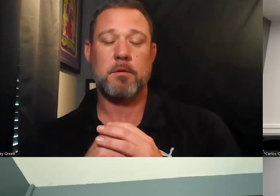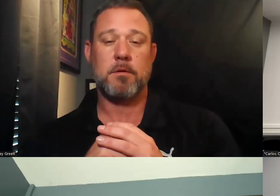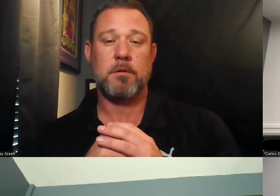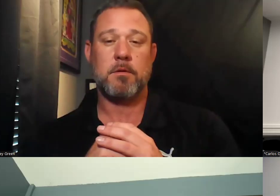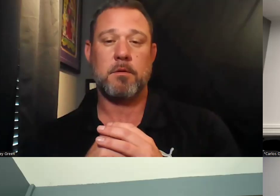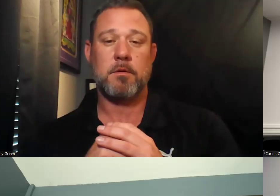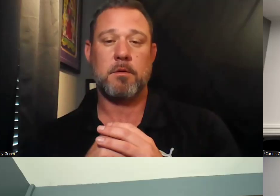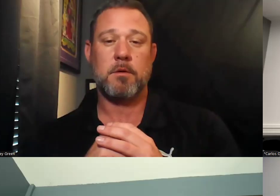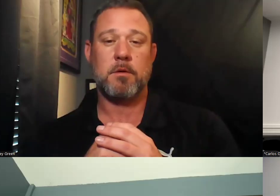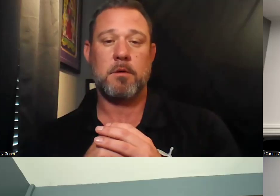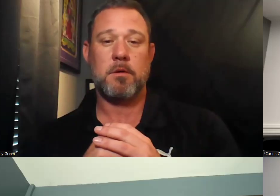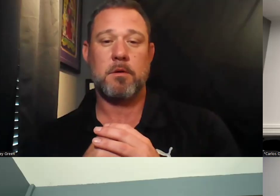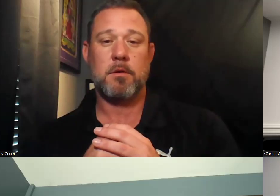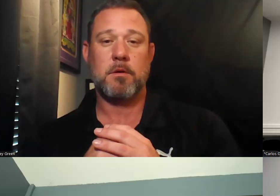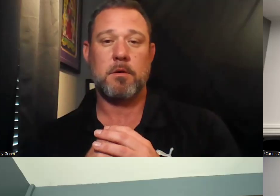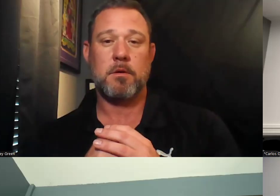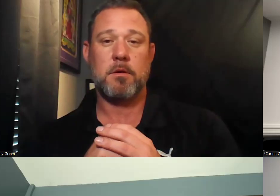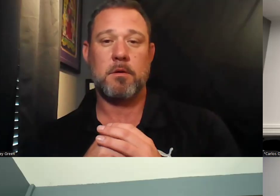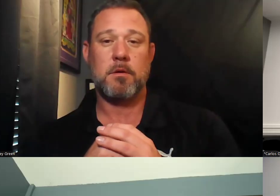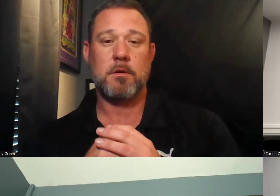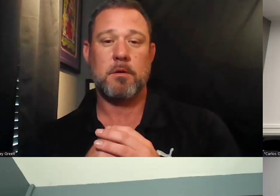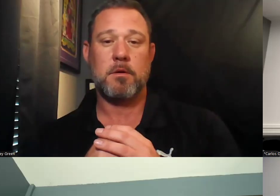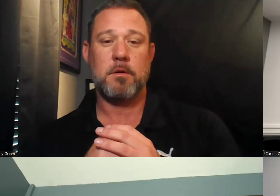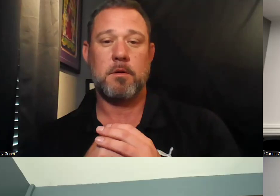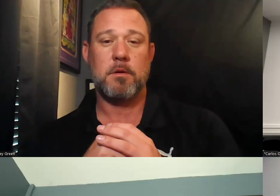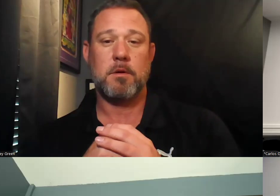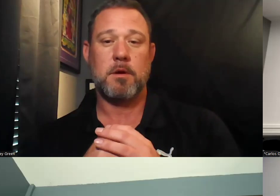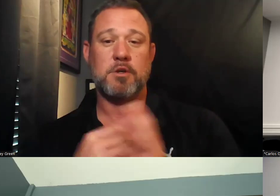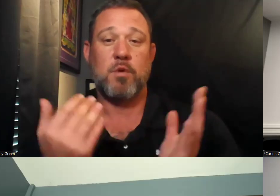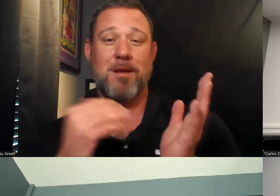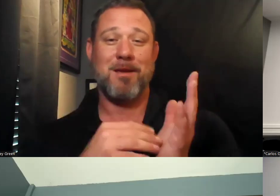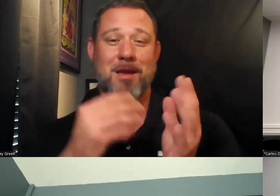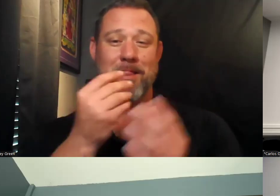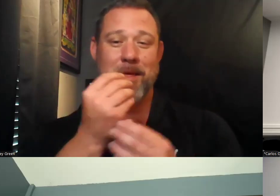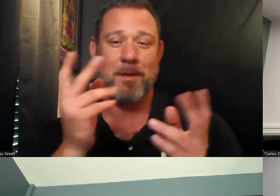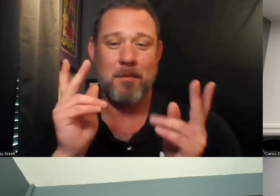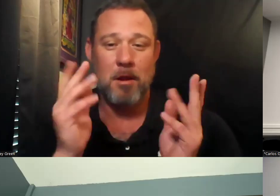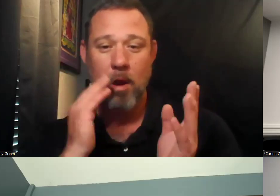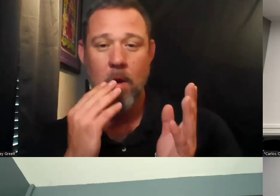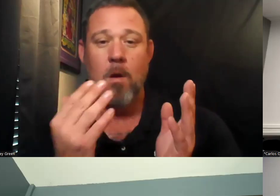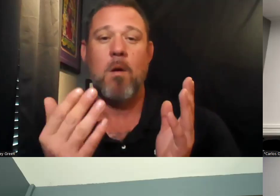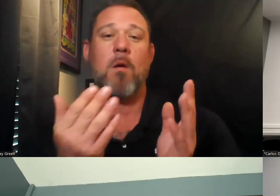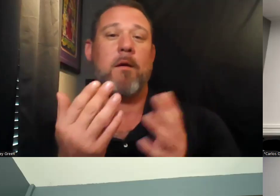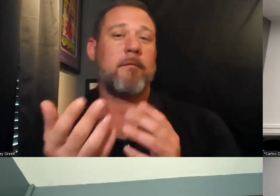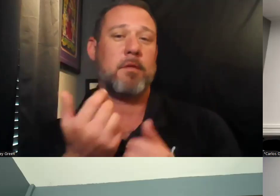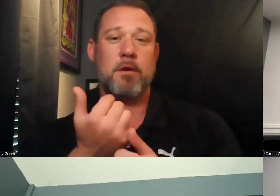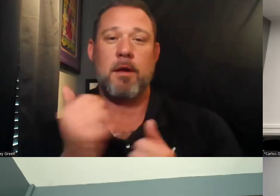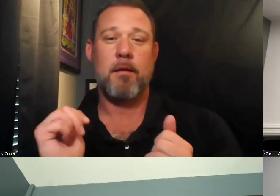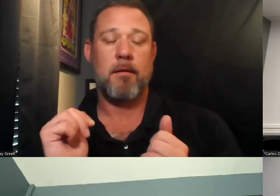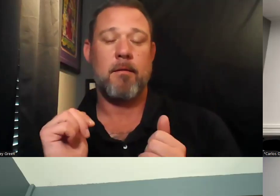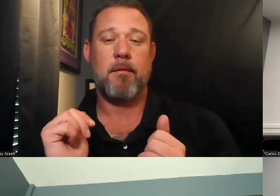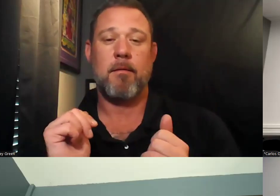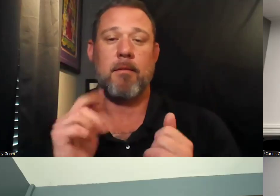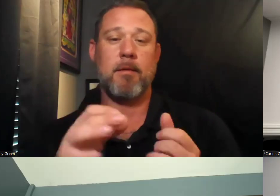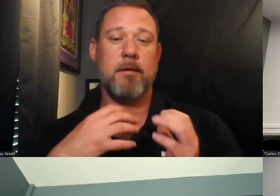And so I just wanted to again let people know, and if there's any anything